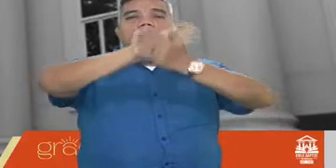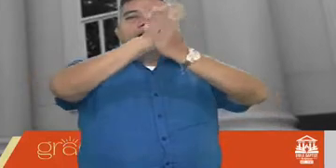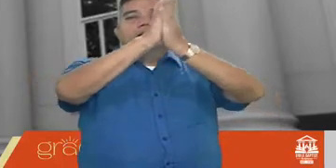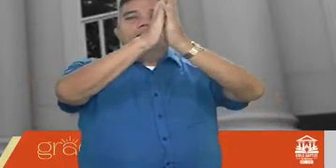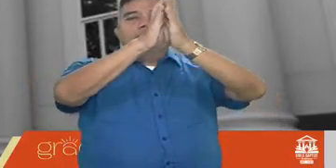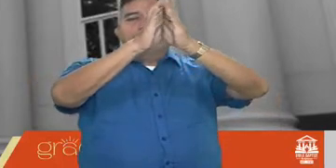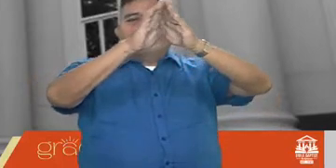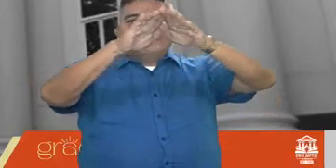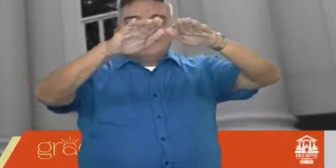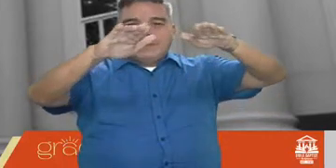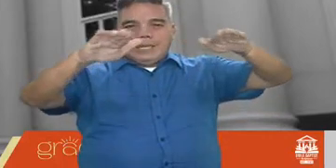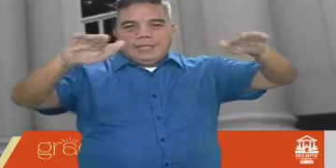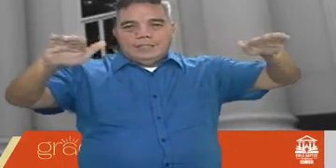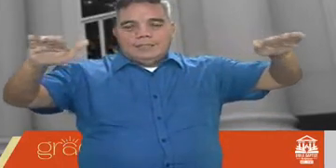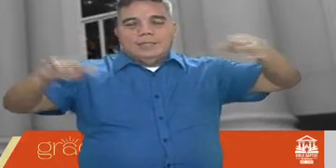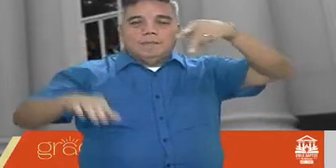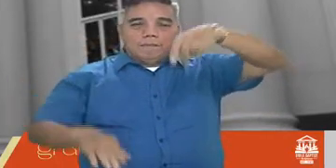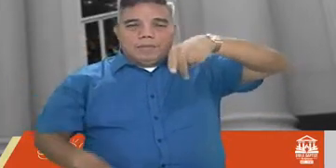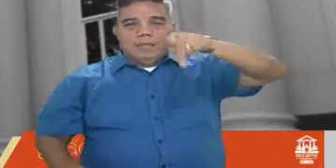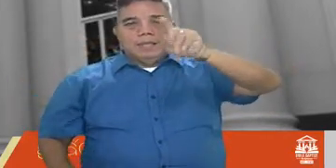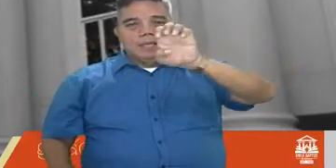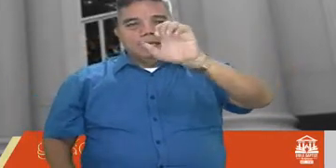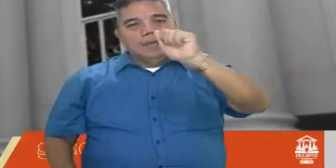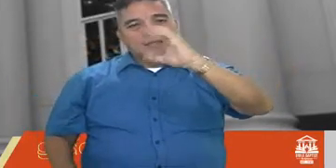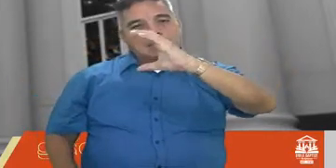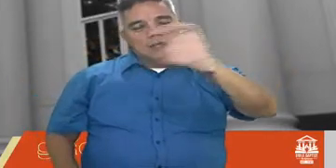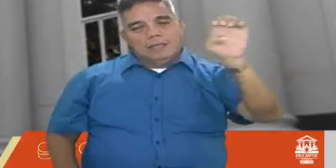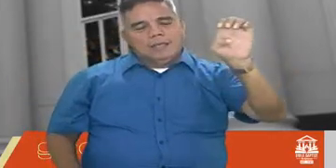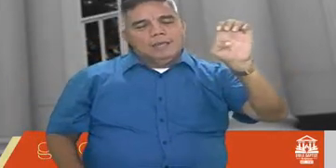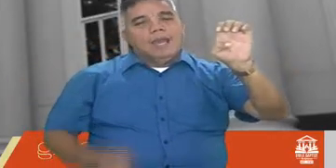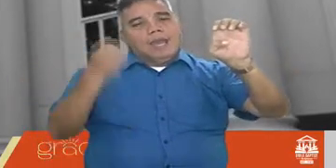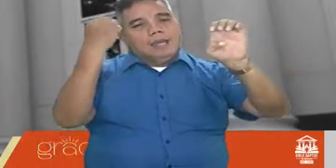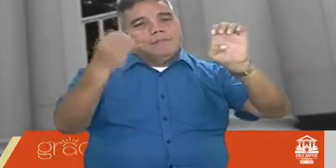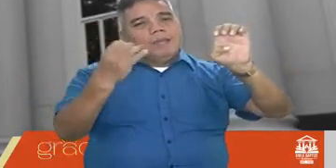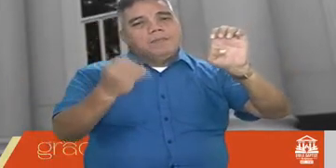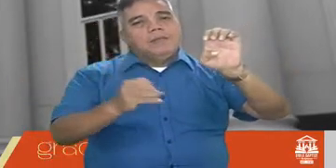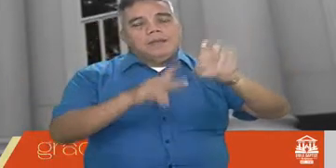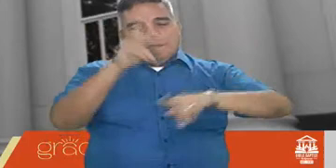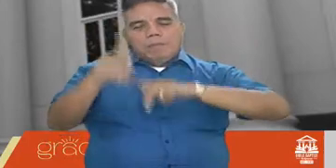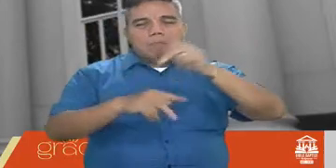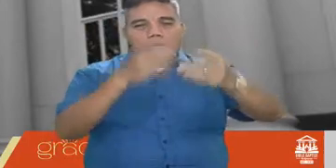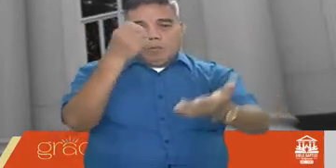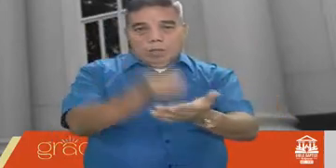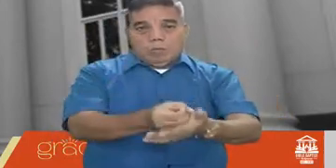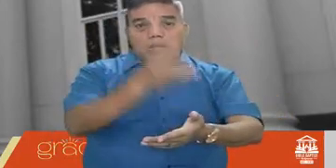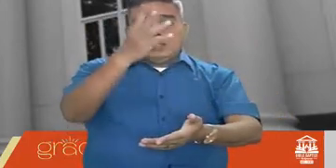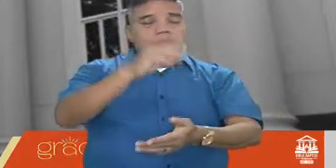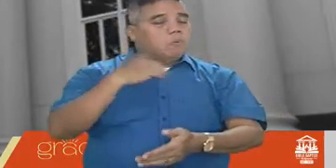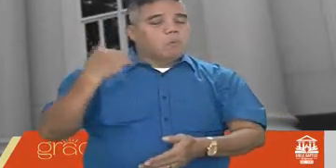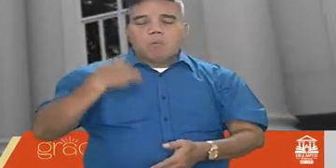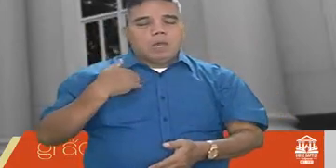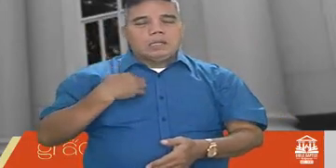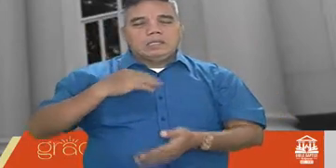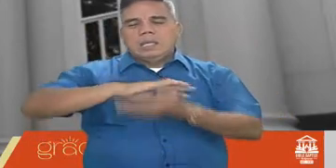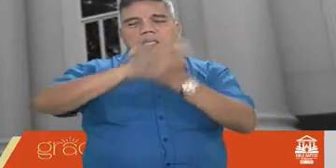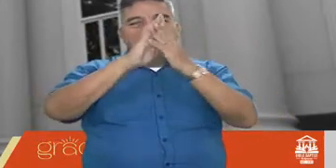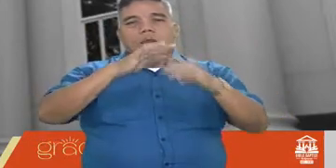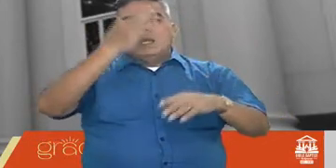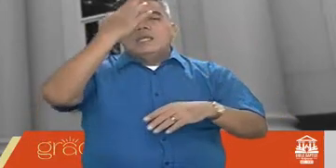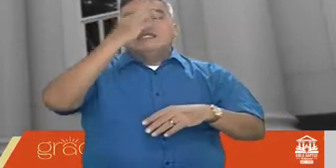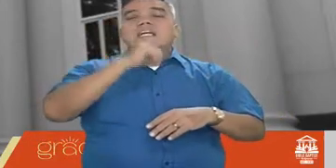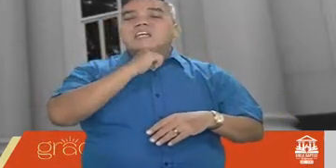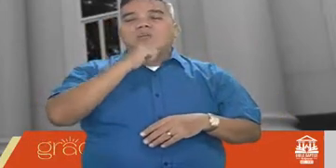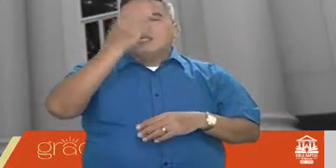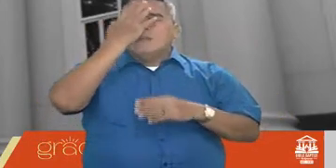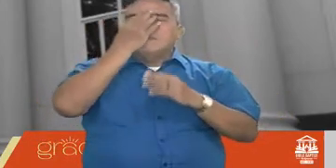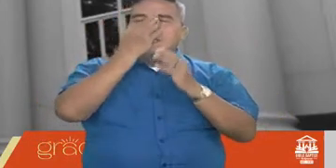kalinaw. Musunod ang kalinaw. So many people who are rich in this world, unya way kalinaw, dili makatuog.